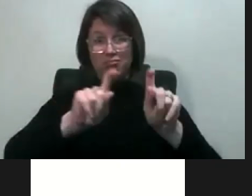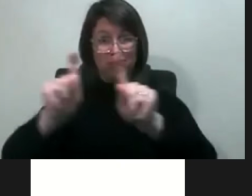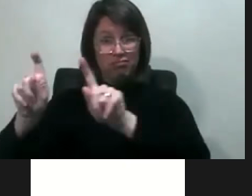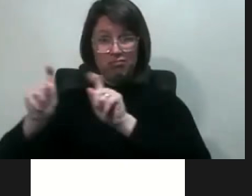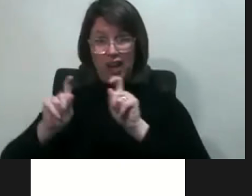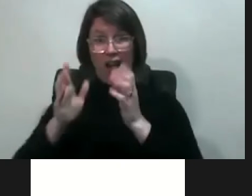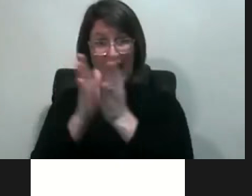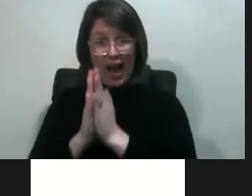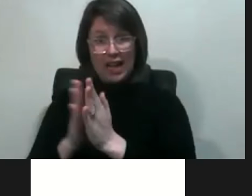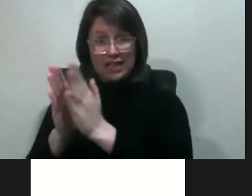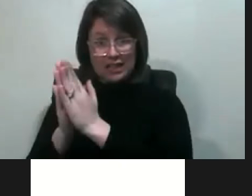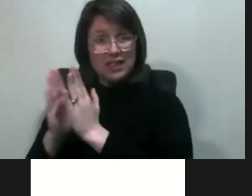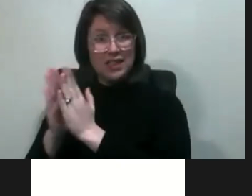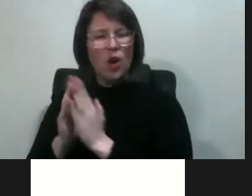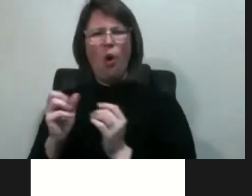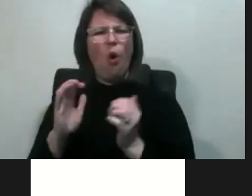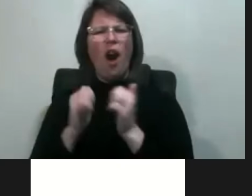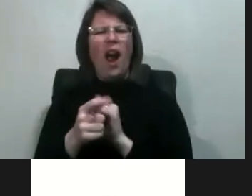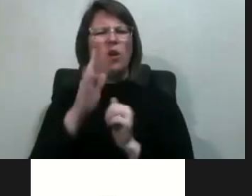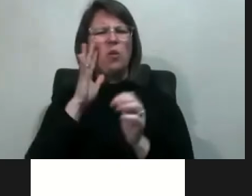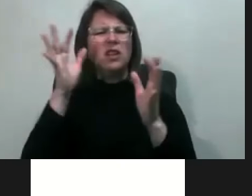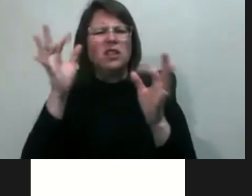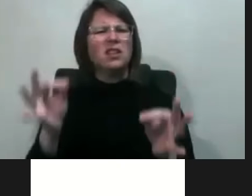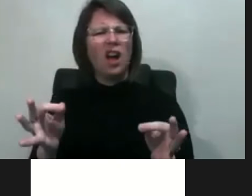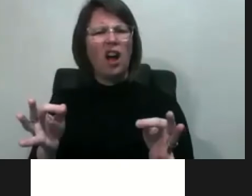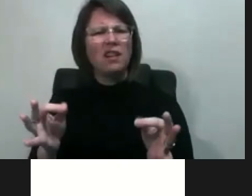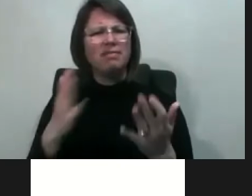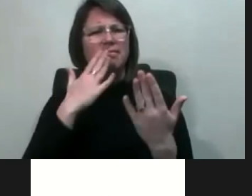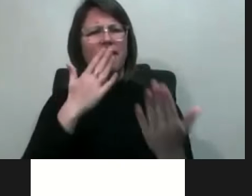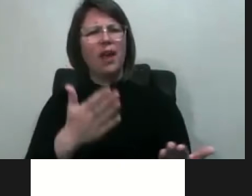or how will you determine that? And thank you.